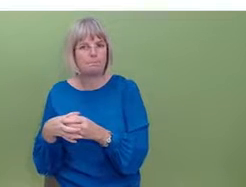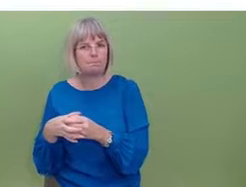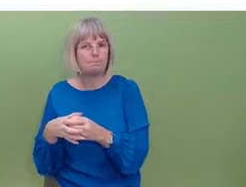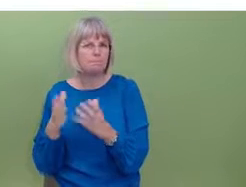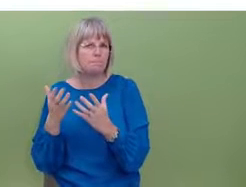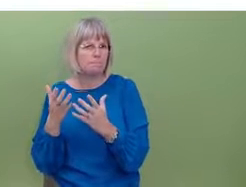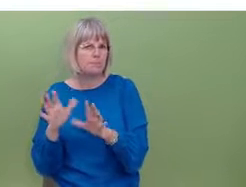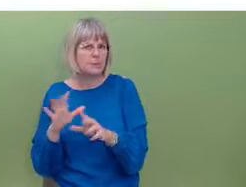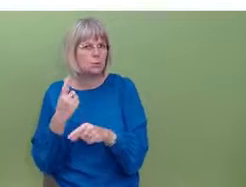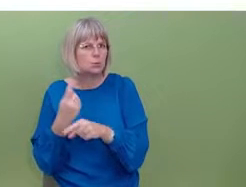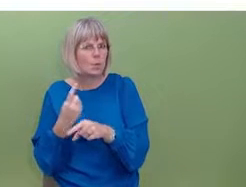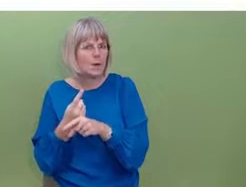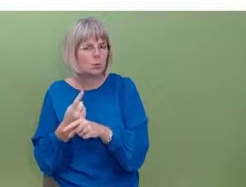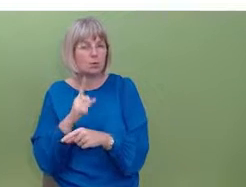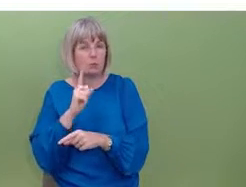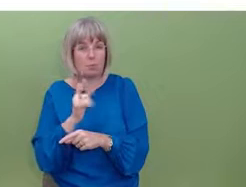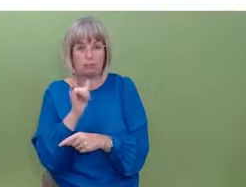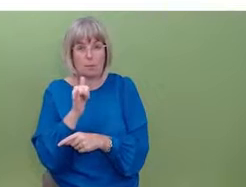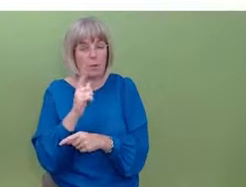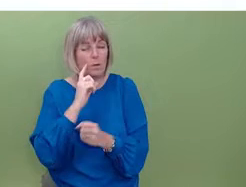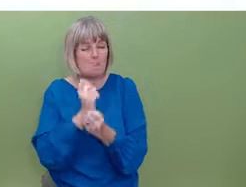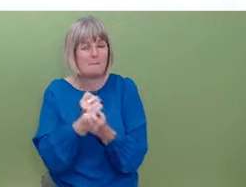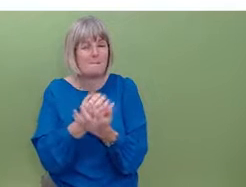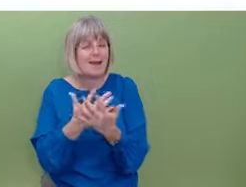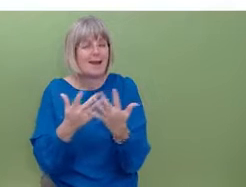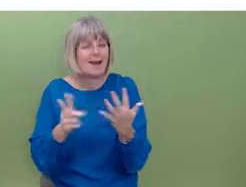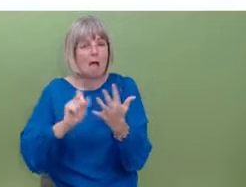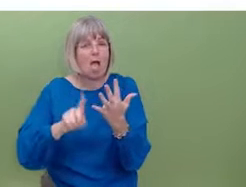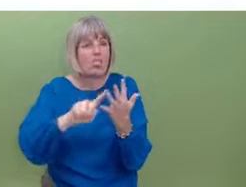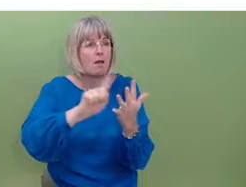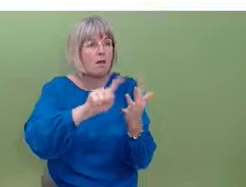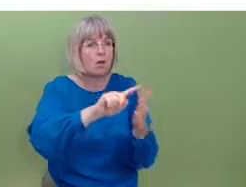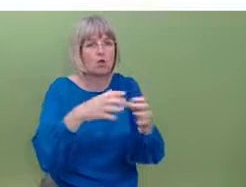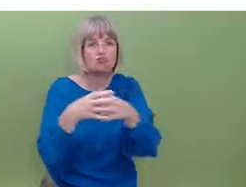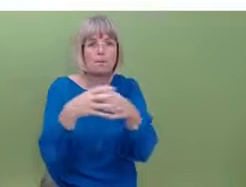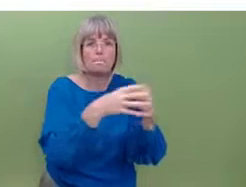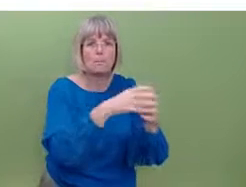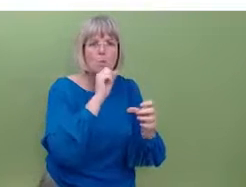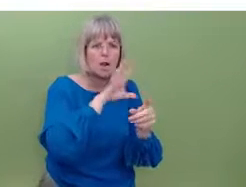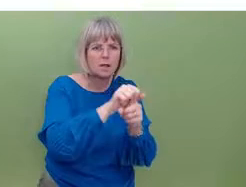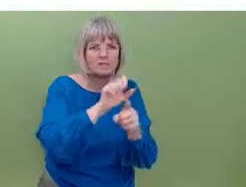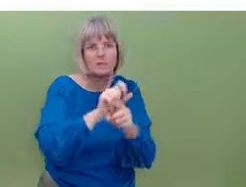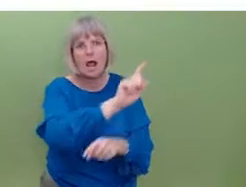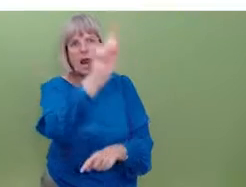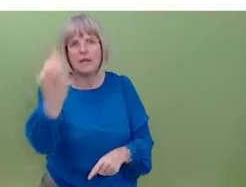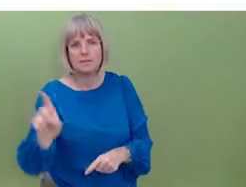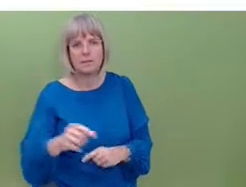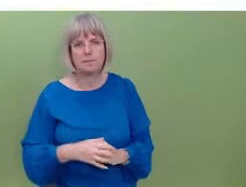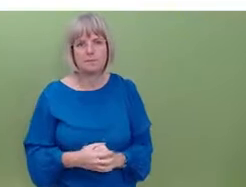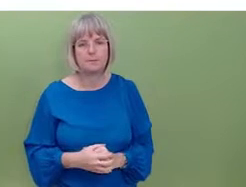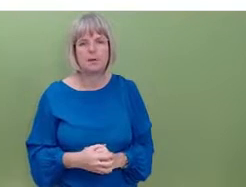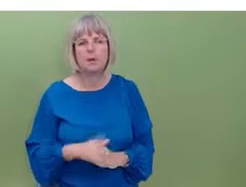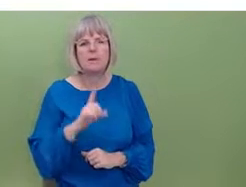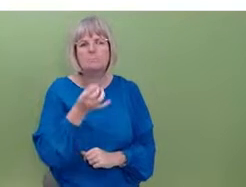many other groups that will be identified. There is too little data on people from